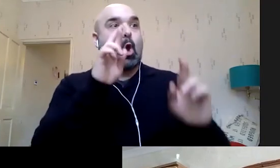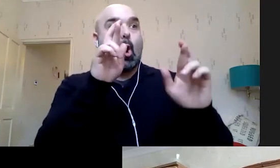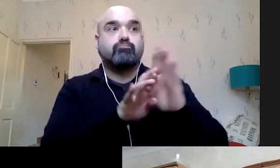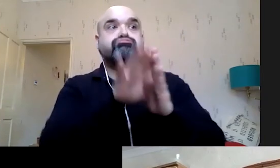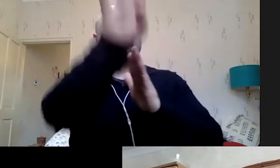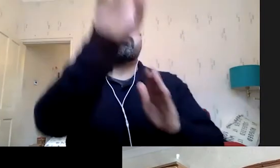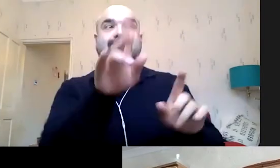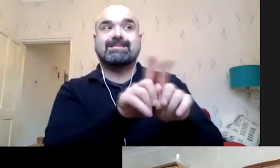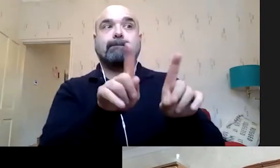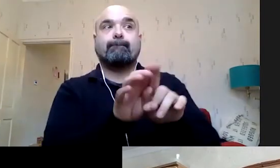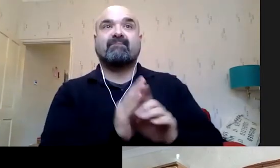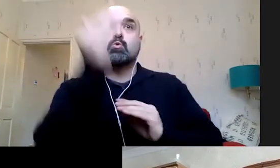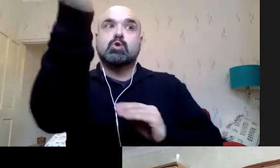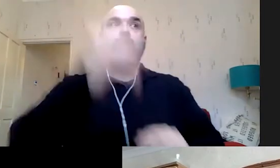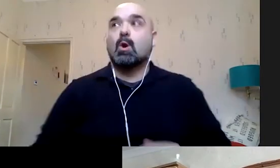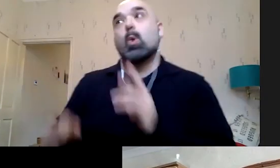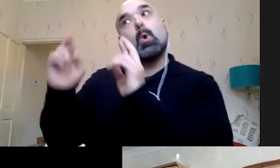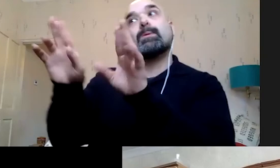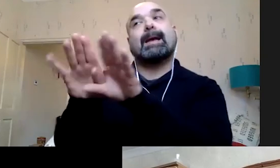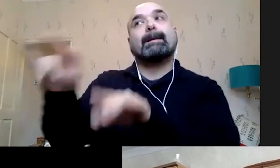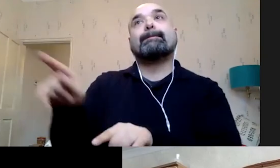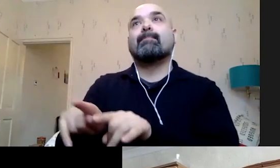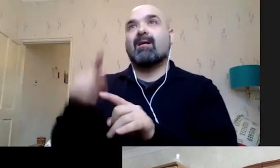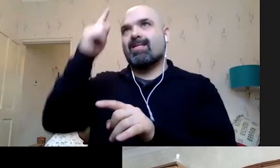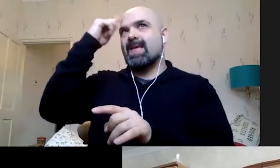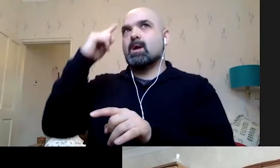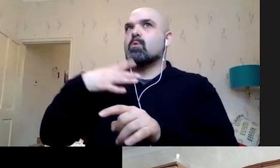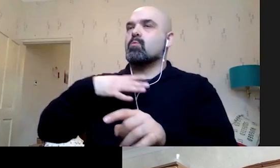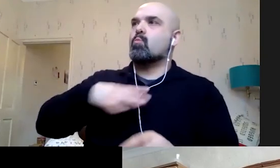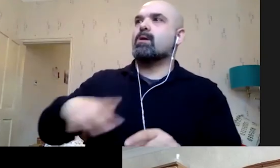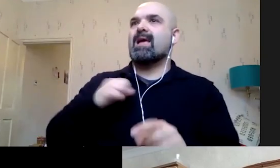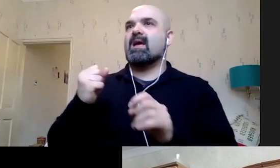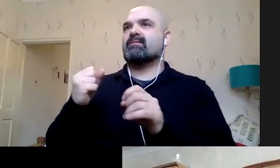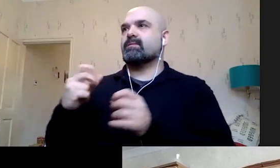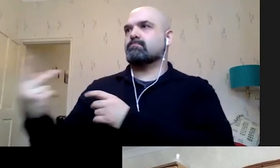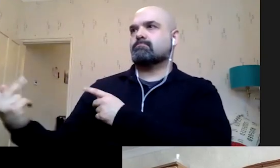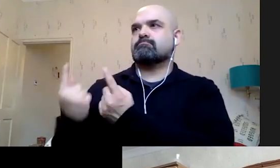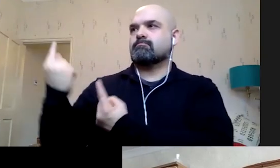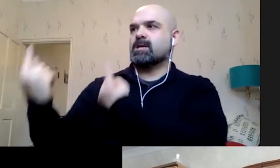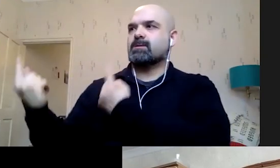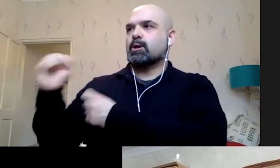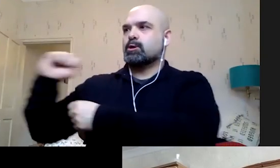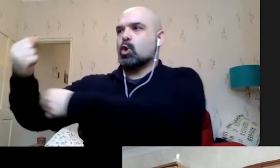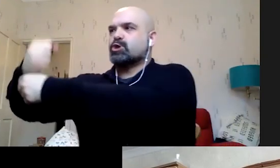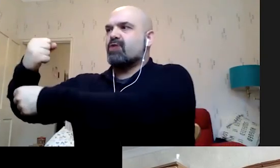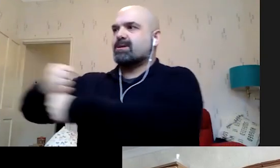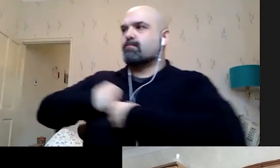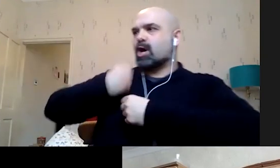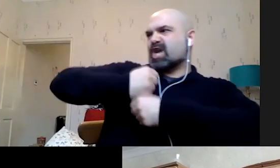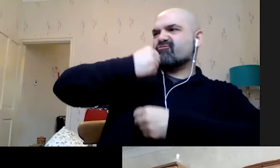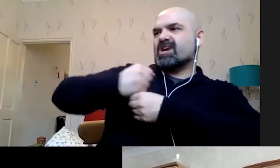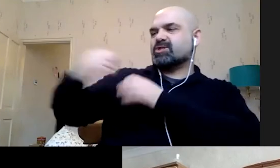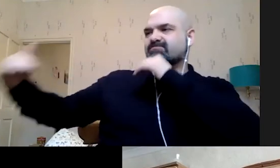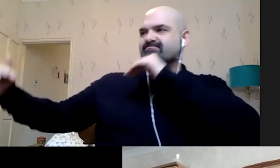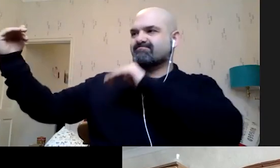way. I do hope so. And I think that's what we wanted to get out of this. We wanted to have this intergenerational talk to see, all right, maybe things aren't